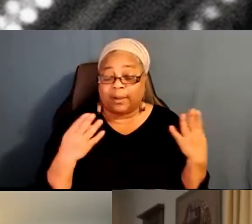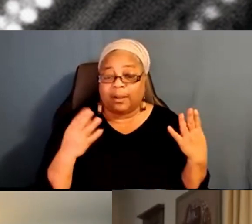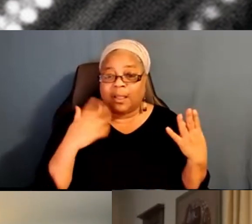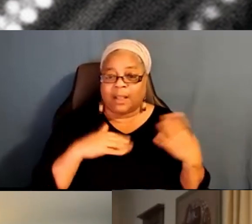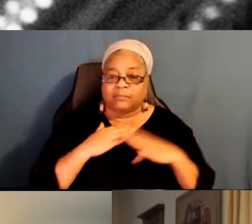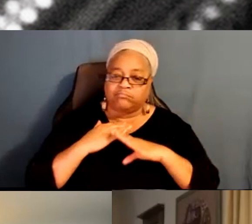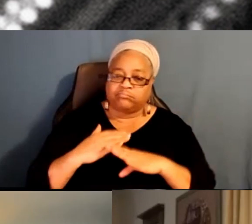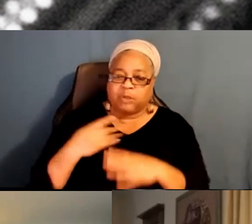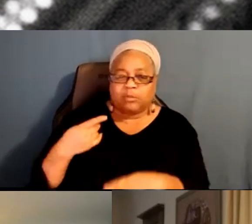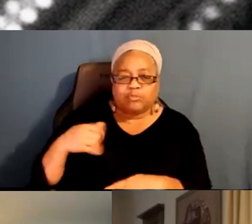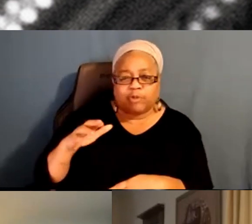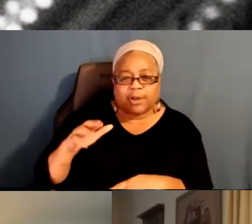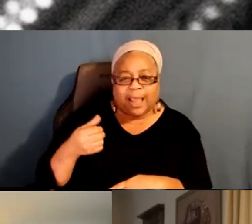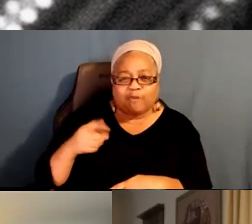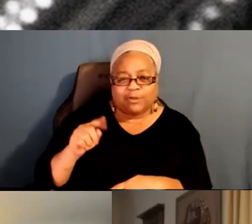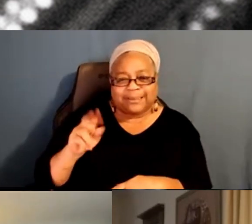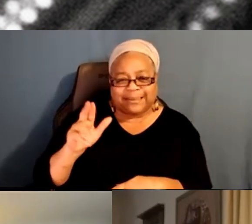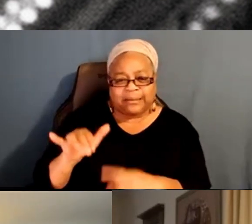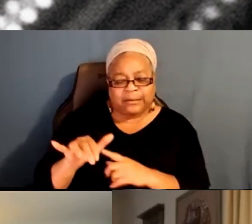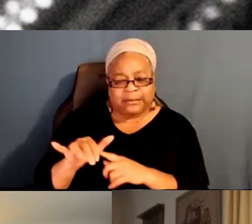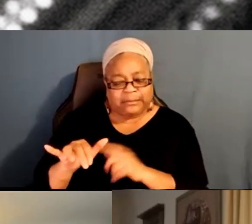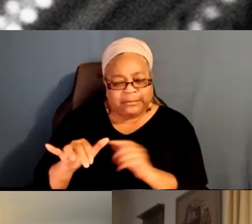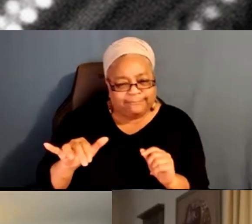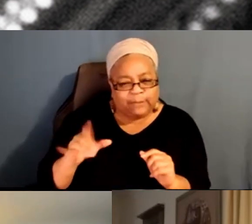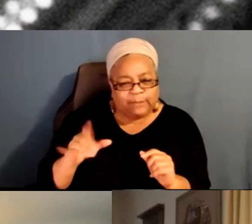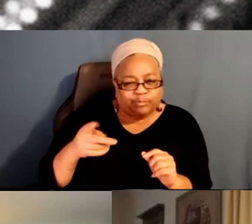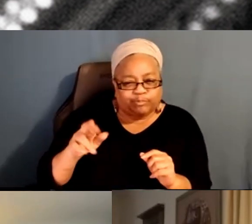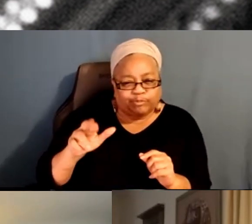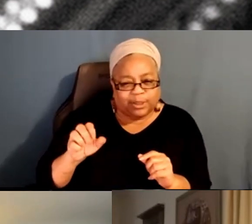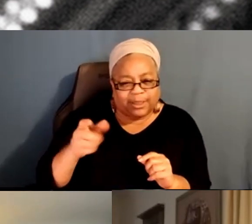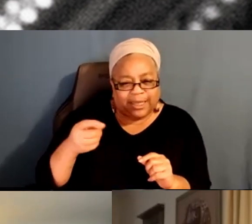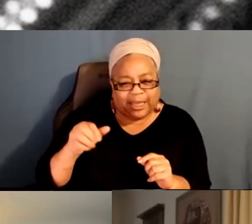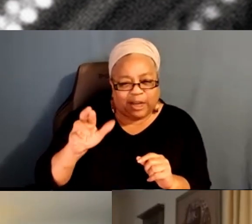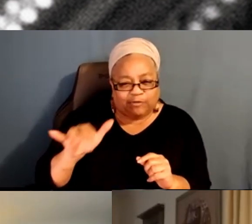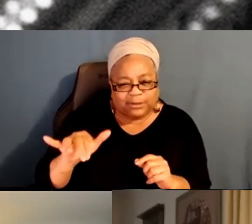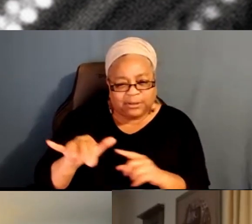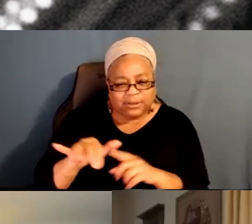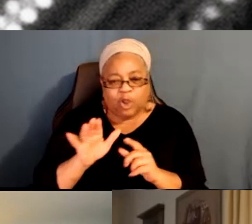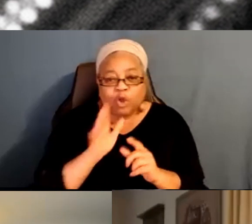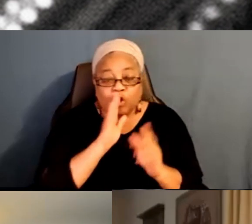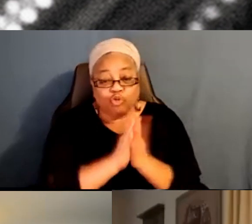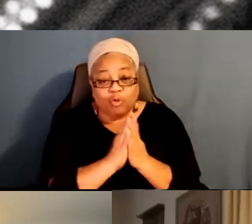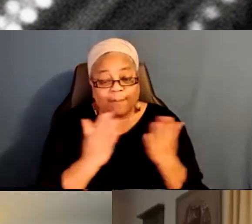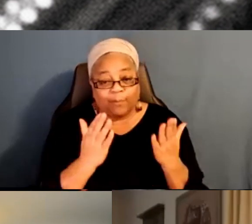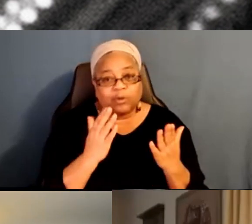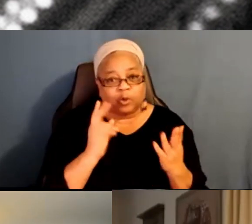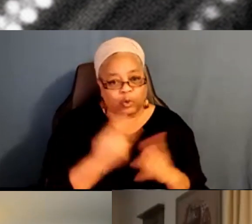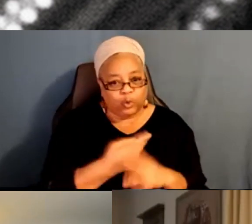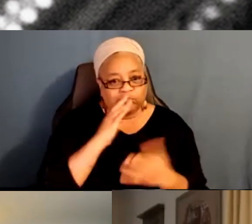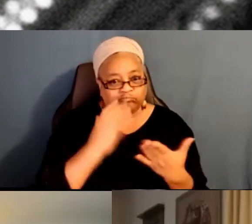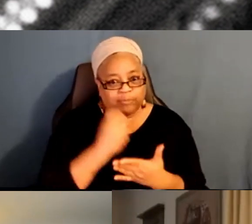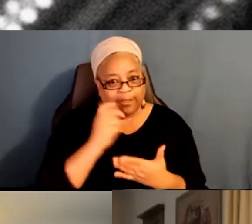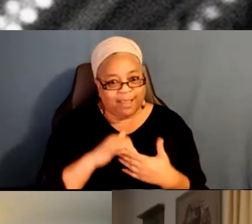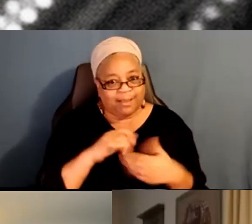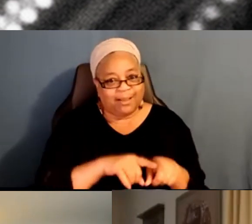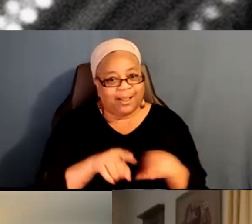And all I want to say there is that your book takes precarity as a major theme, but you come at it